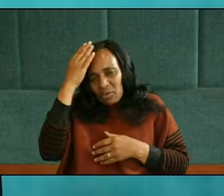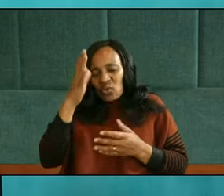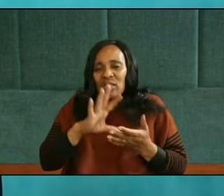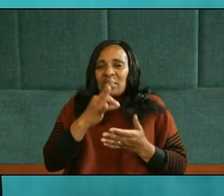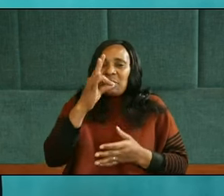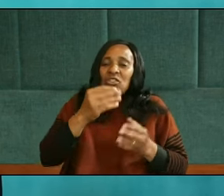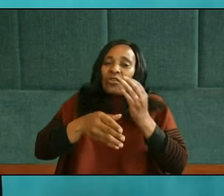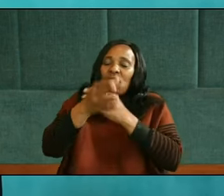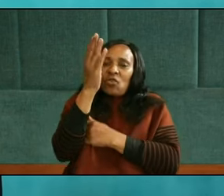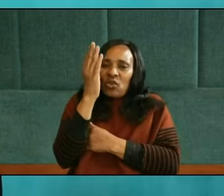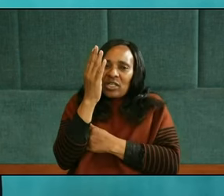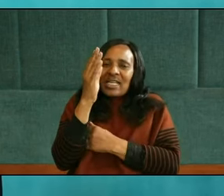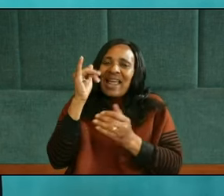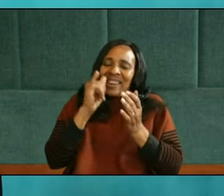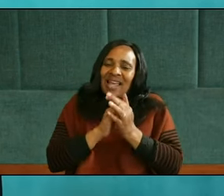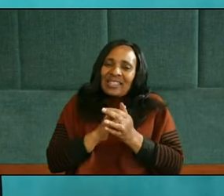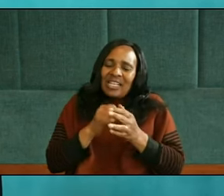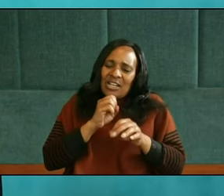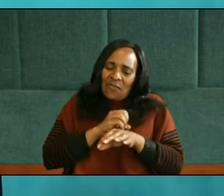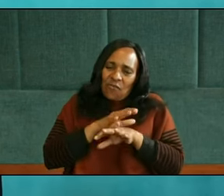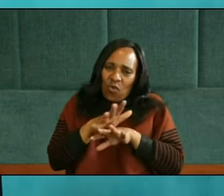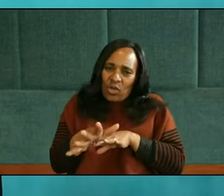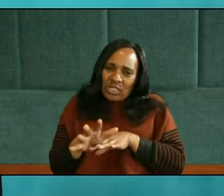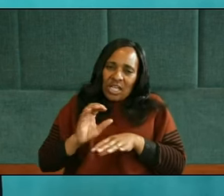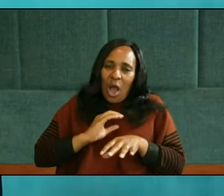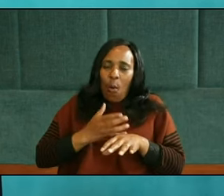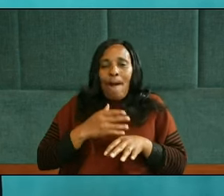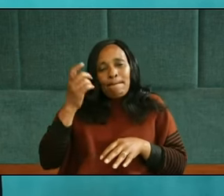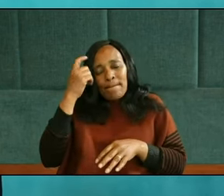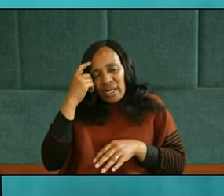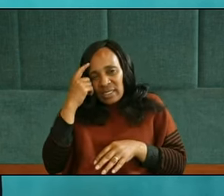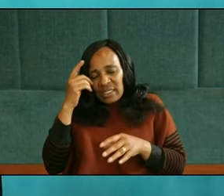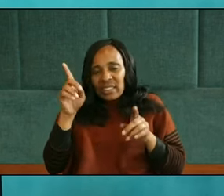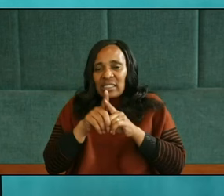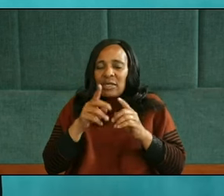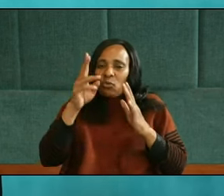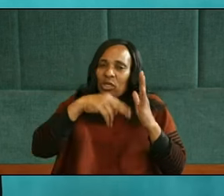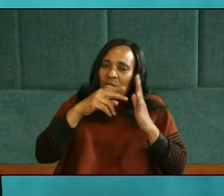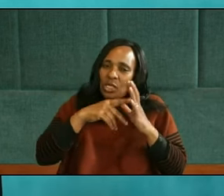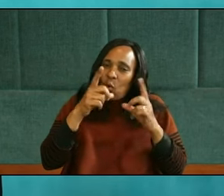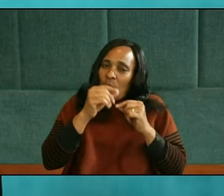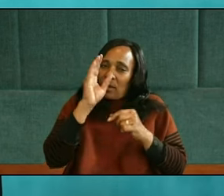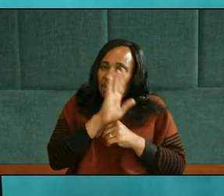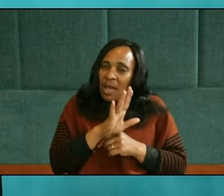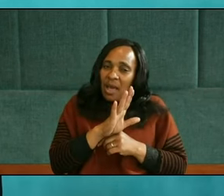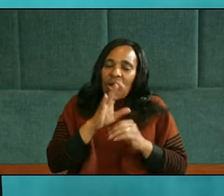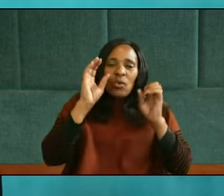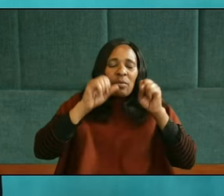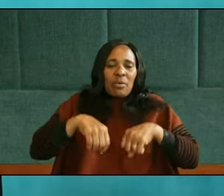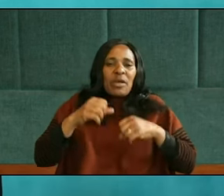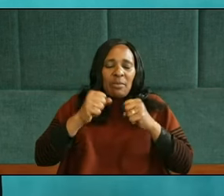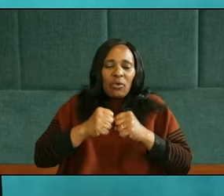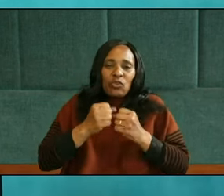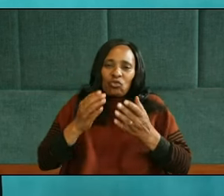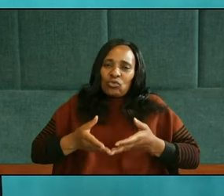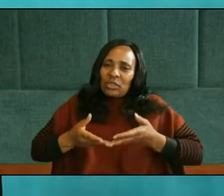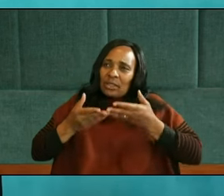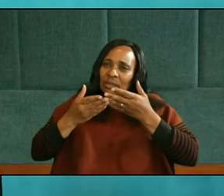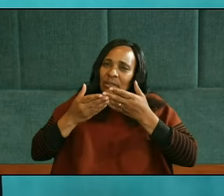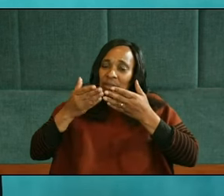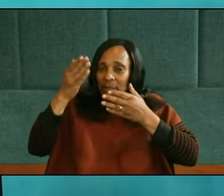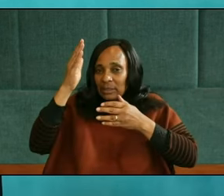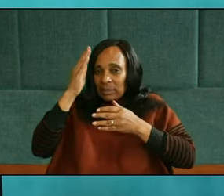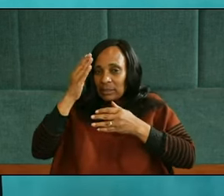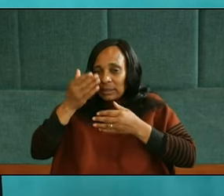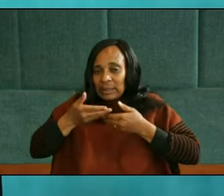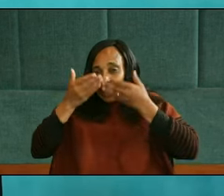Spirit of God, that he may influence our minds even as we read his word, that we may be able to submit to his will for our